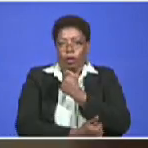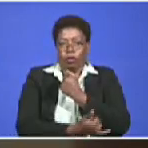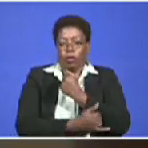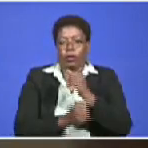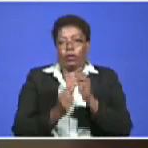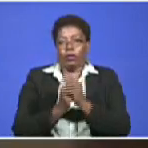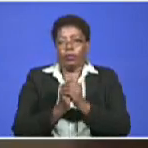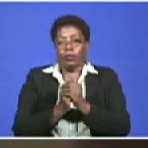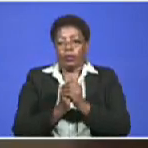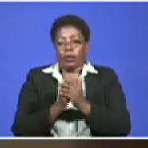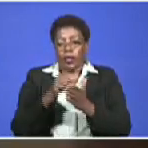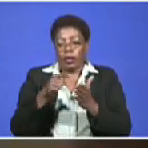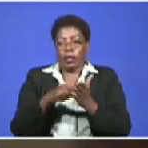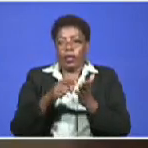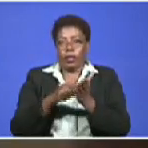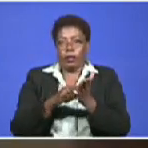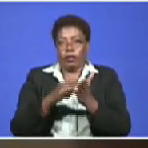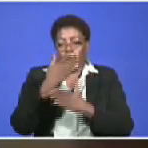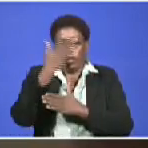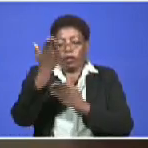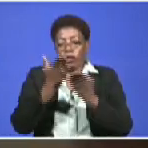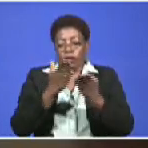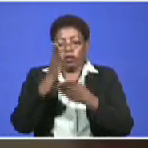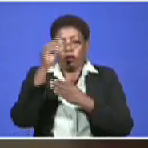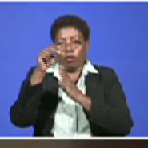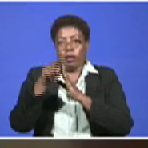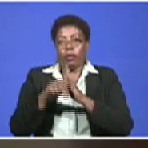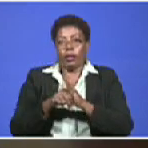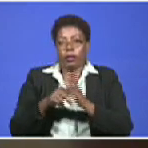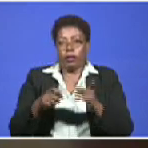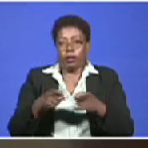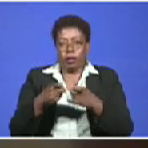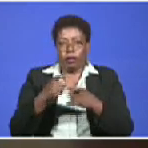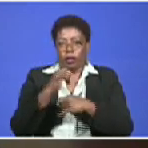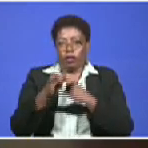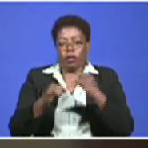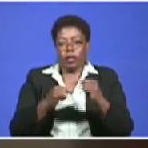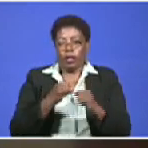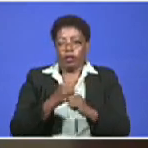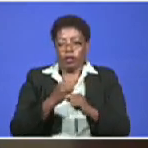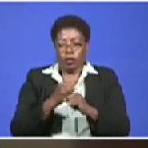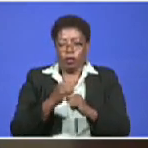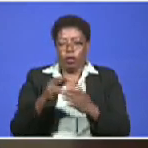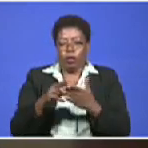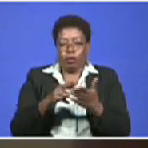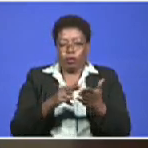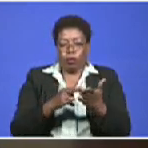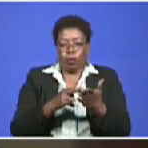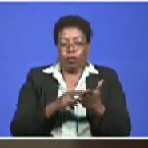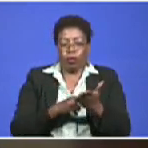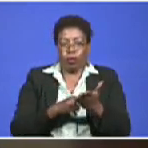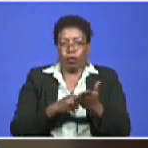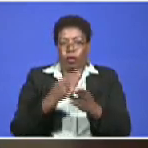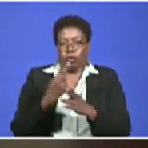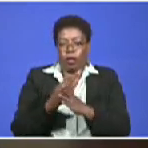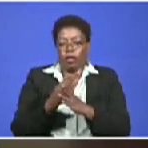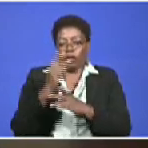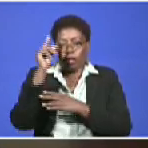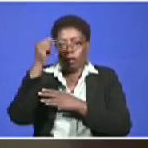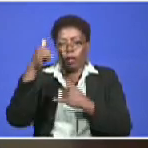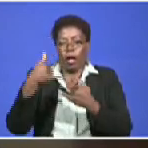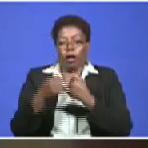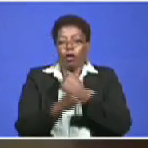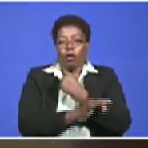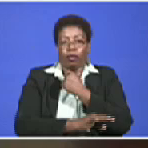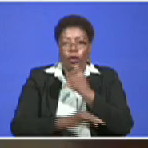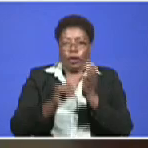air service agreements provide financial incentives and internationally agreed rules and regulations which govern how a foreign